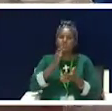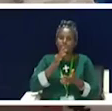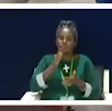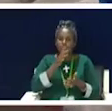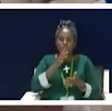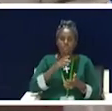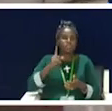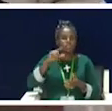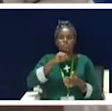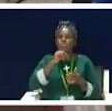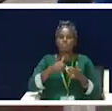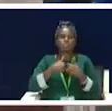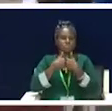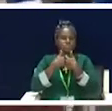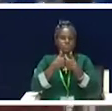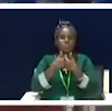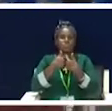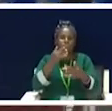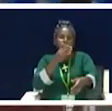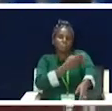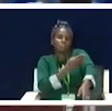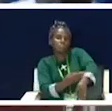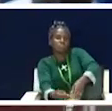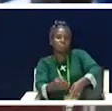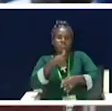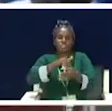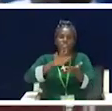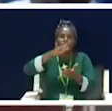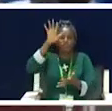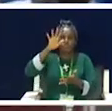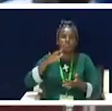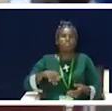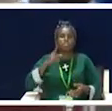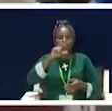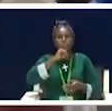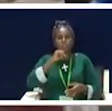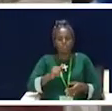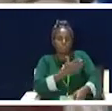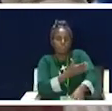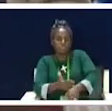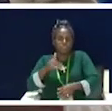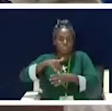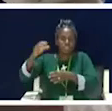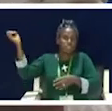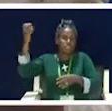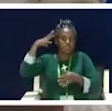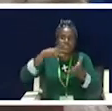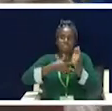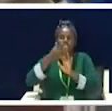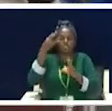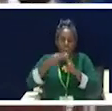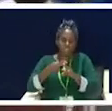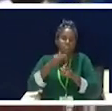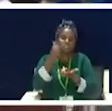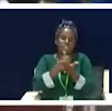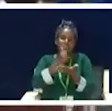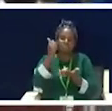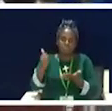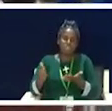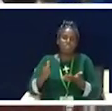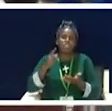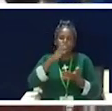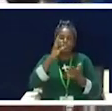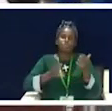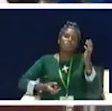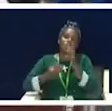diminish in glory. They will not diminish in grace. In the mighty name of Jesus, they will be going